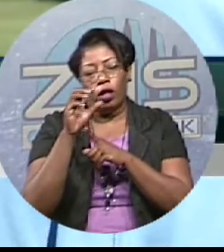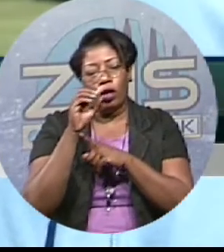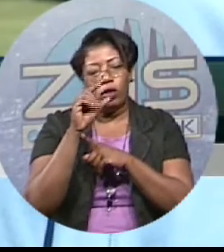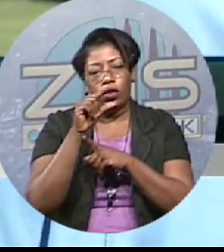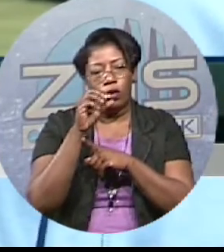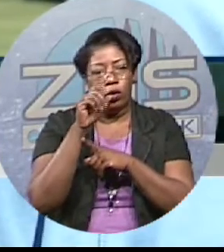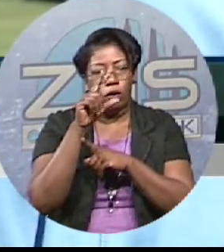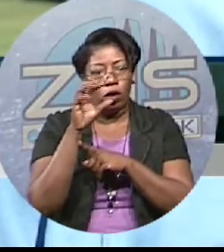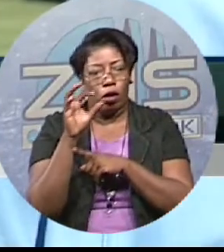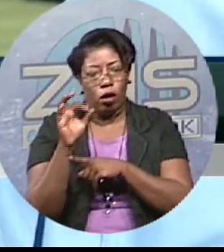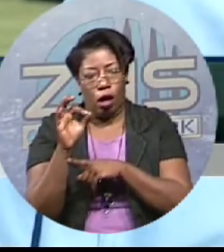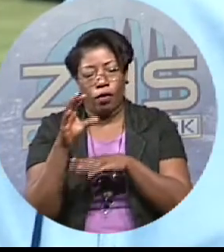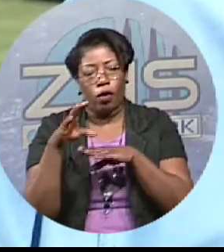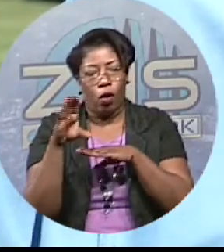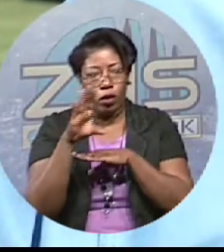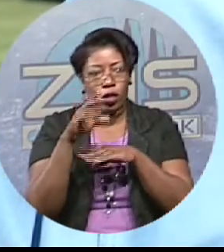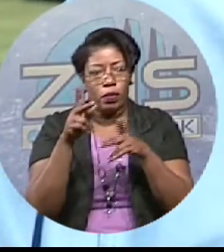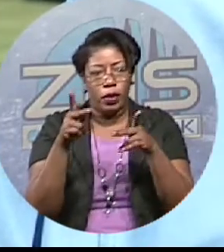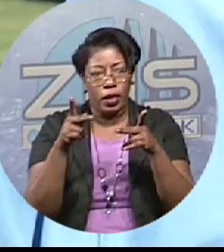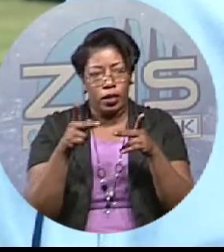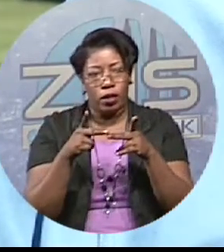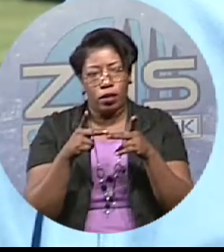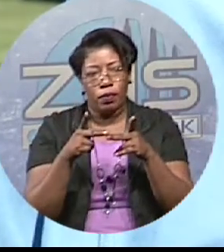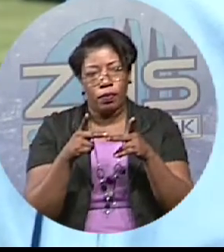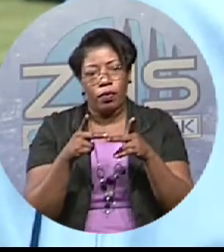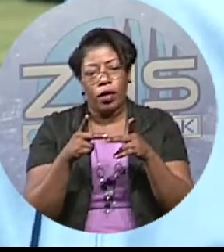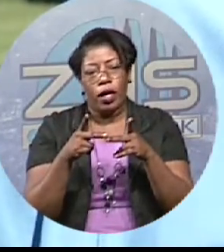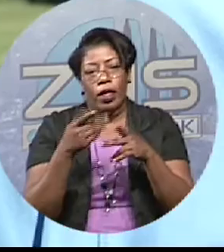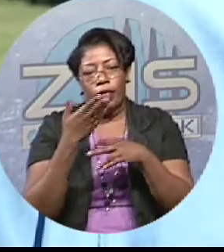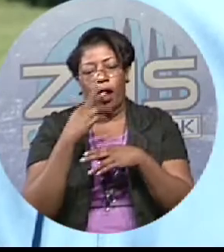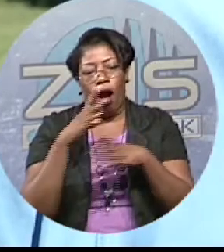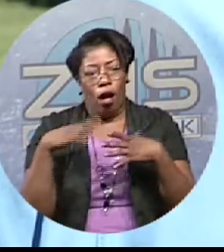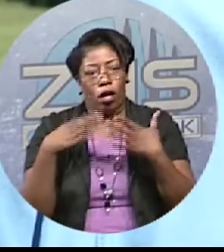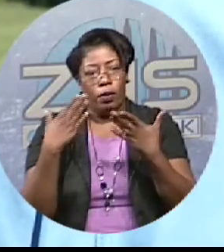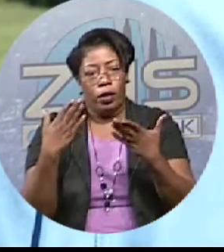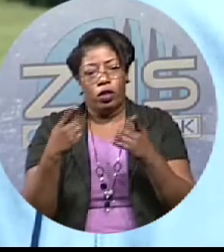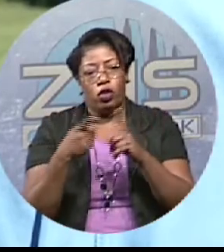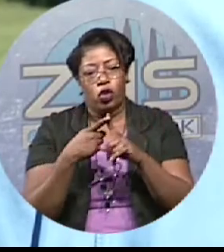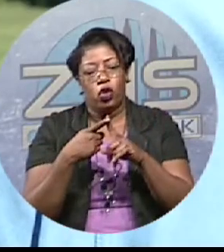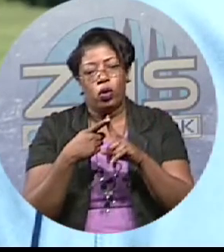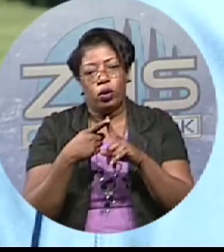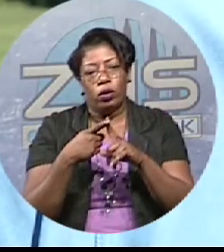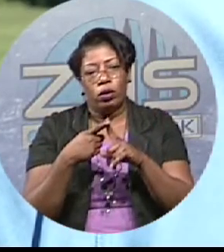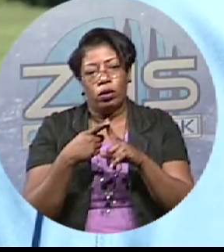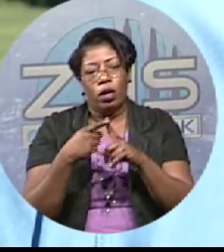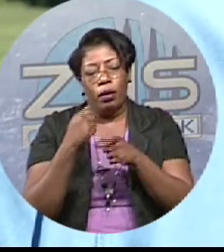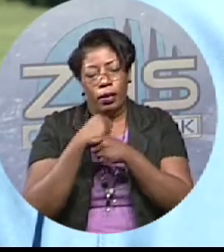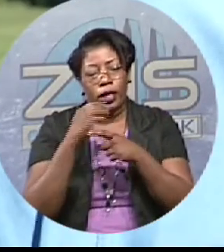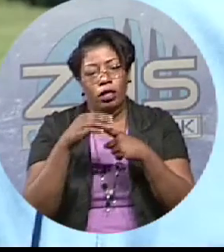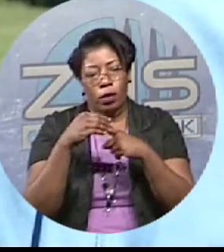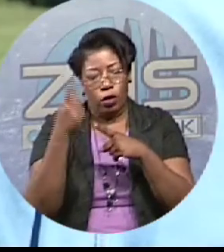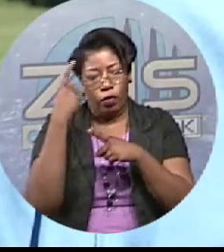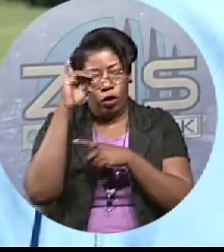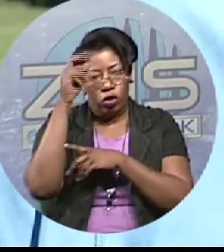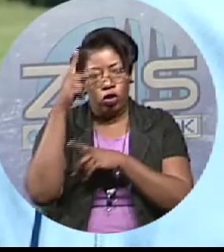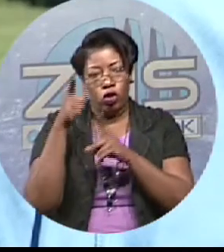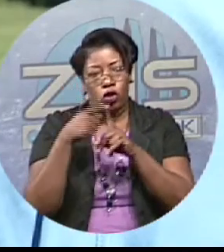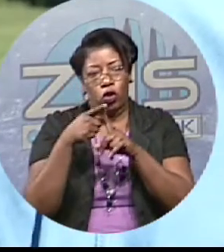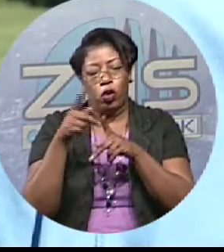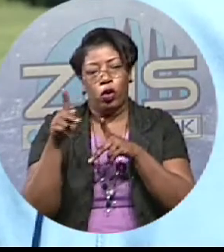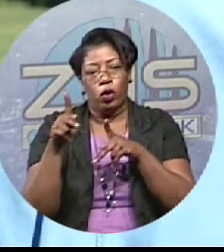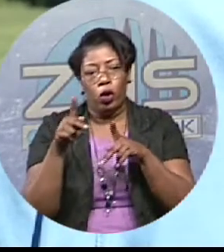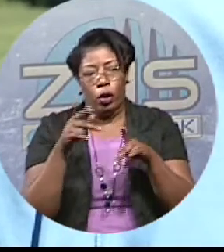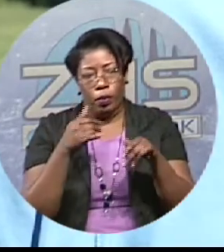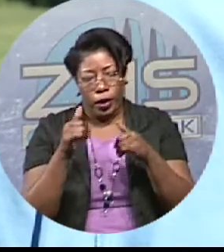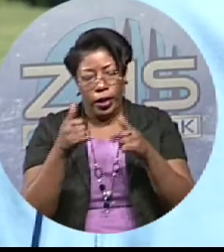well as Life Key, and they're all committed to making special arrangements for juniors to play. They do allow